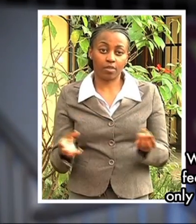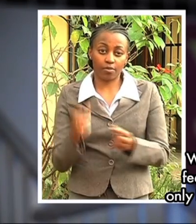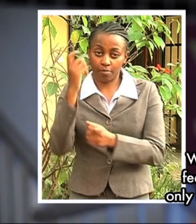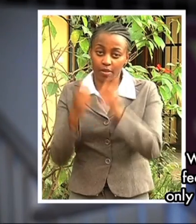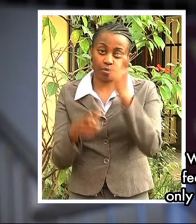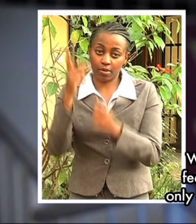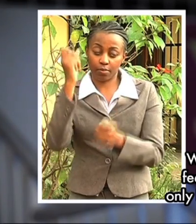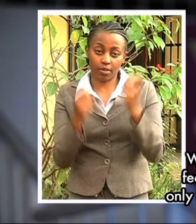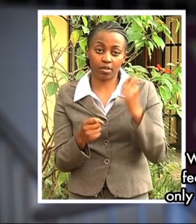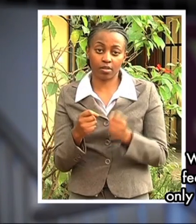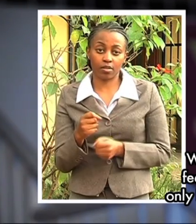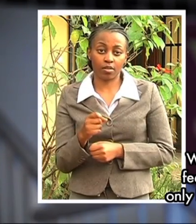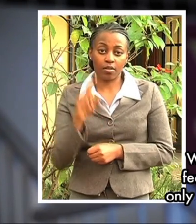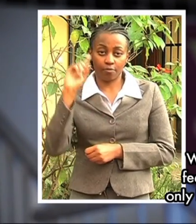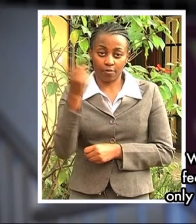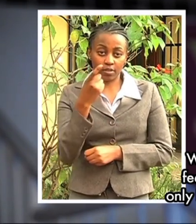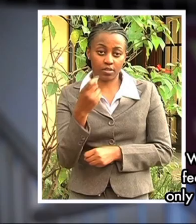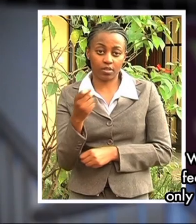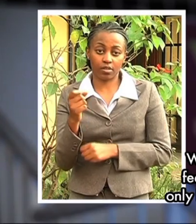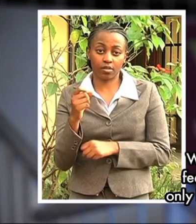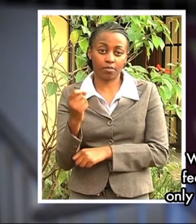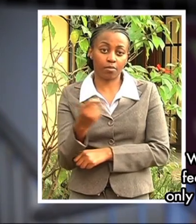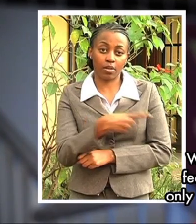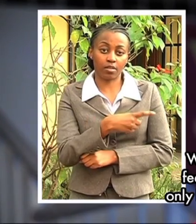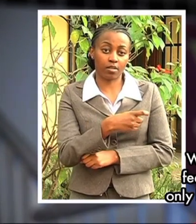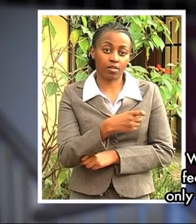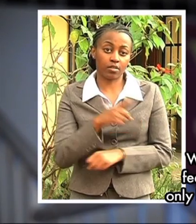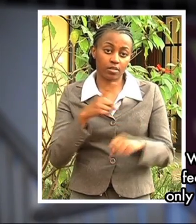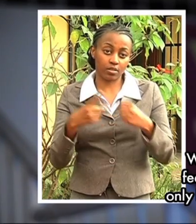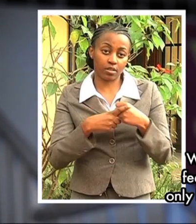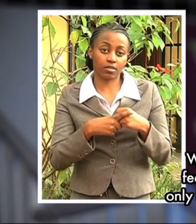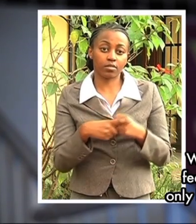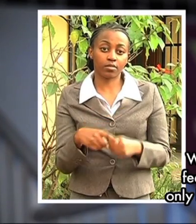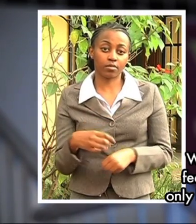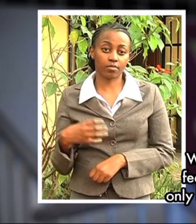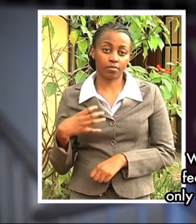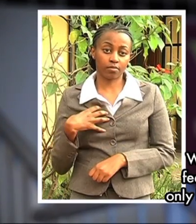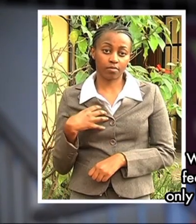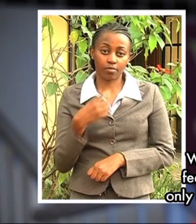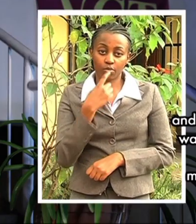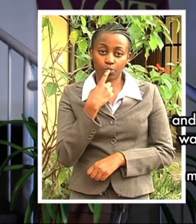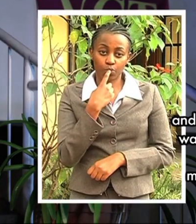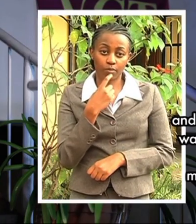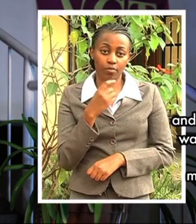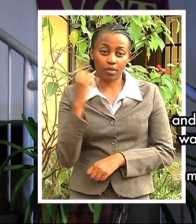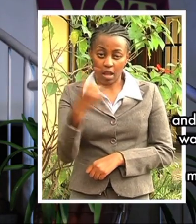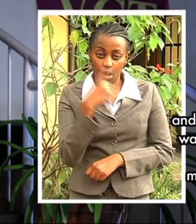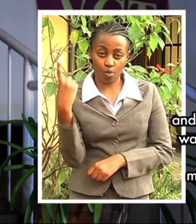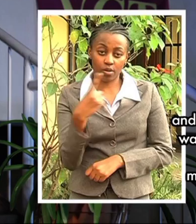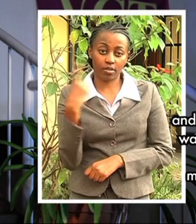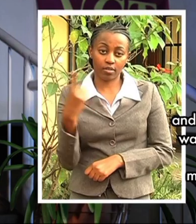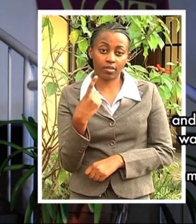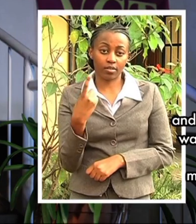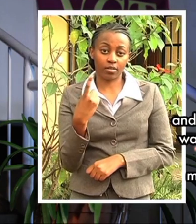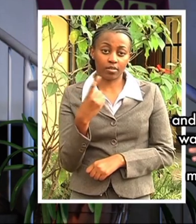exclusive breastfeeding, it means you're giving only breast milk for at least the first 6 months, and nothing